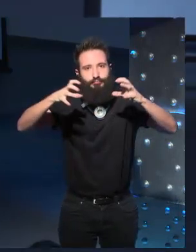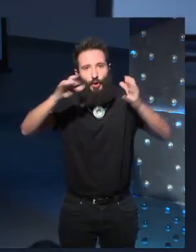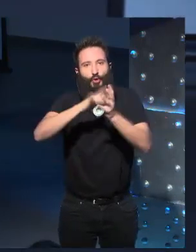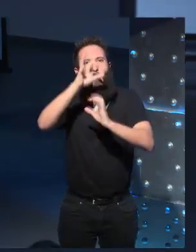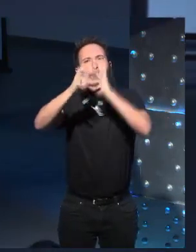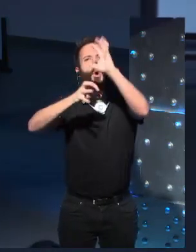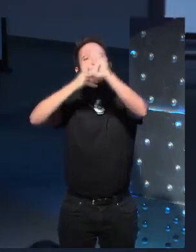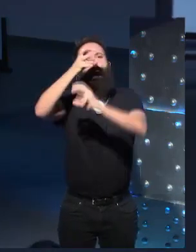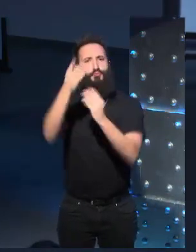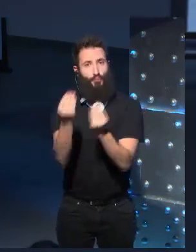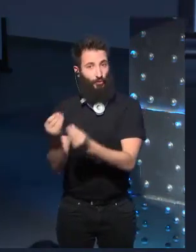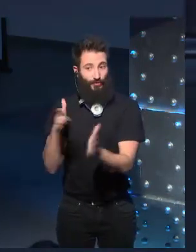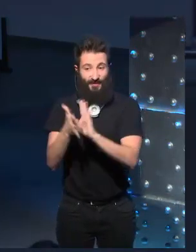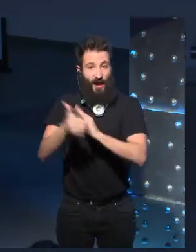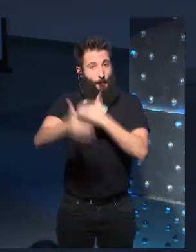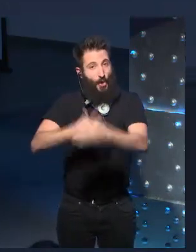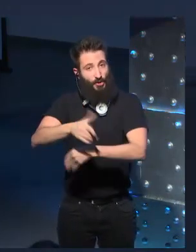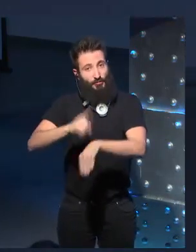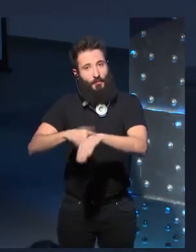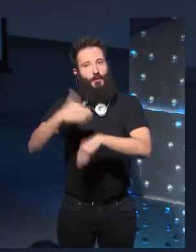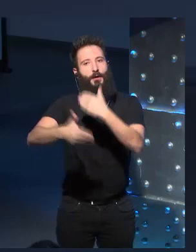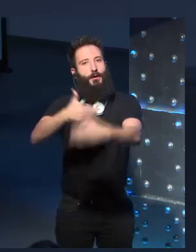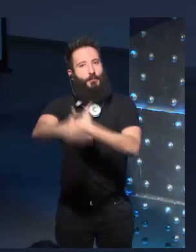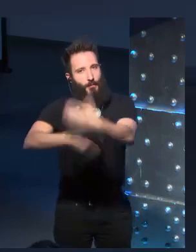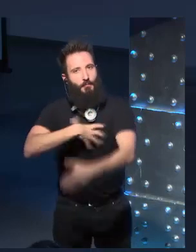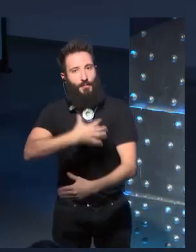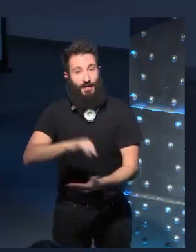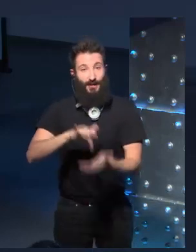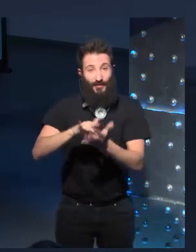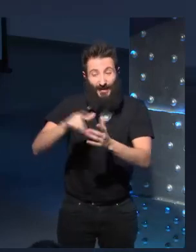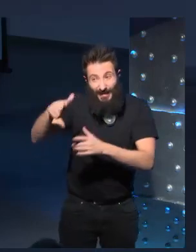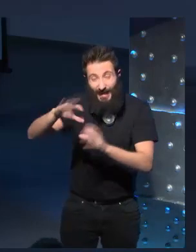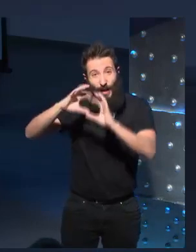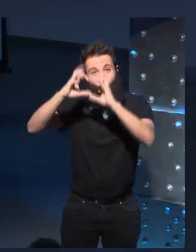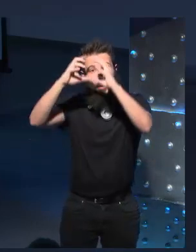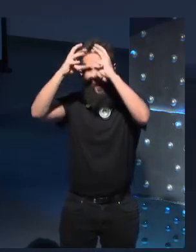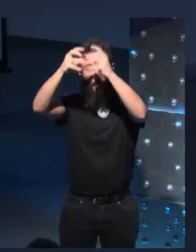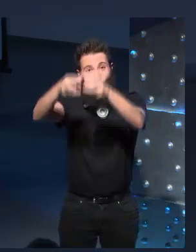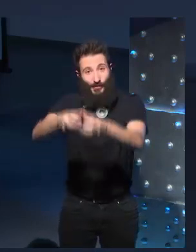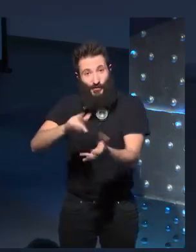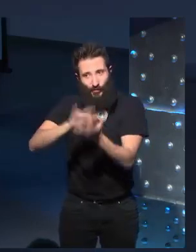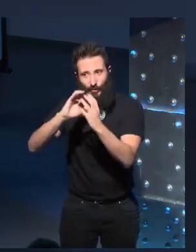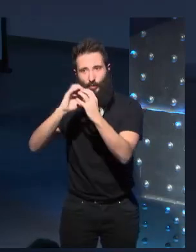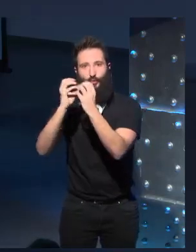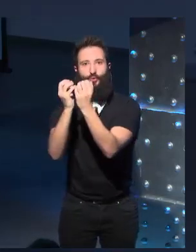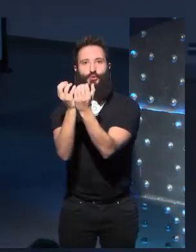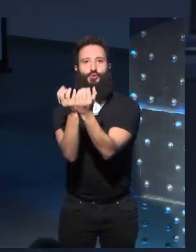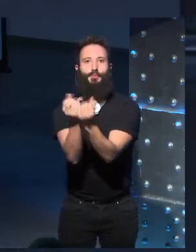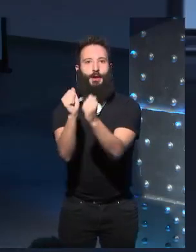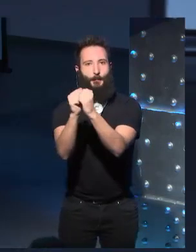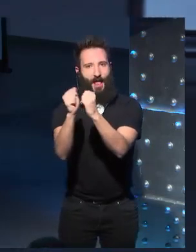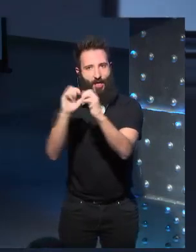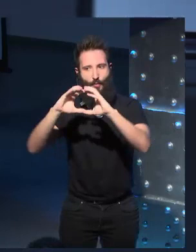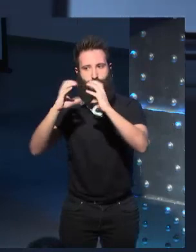time. And after a while, because of gravity, the thing gets round, and it becomes huge, and it becomes